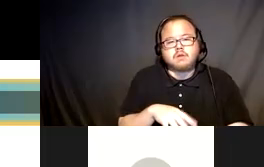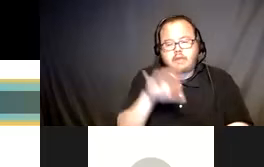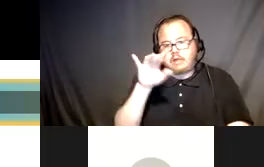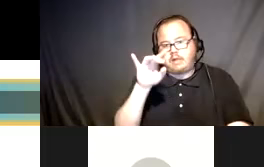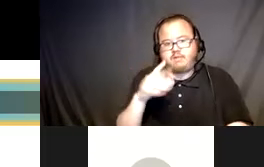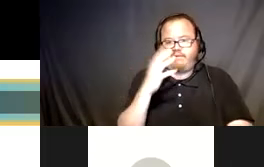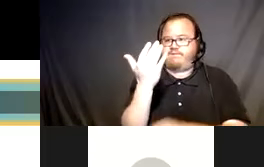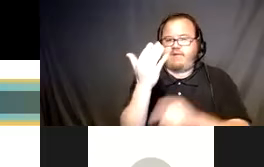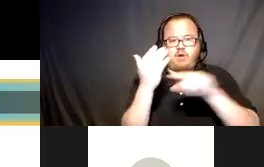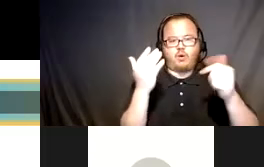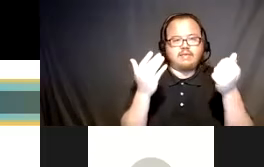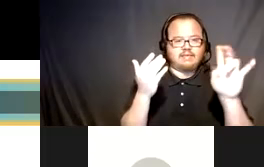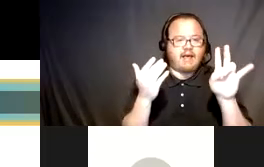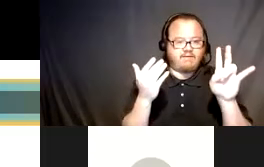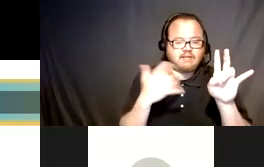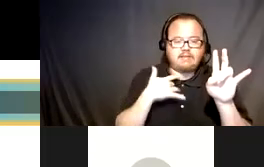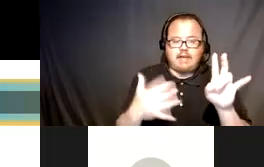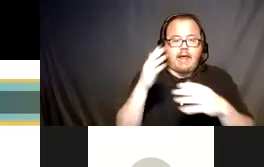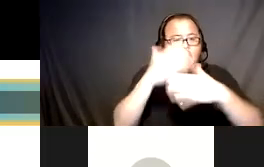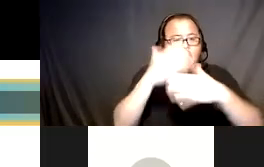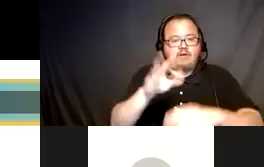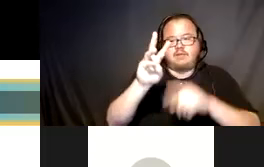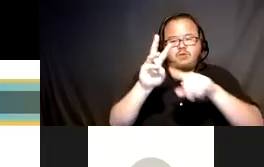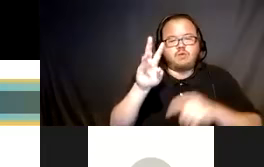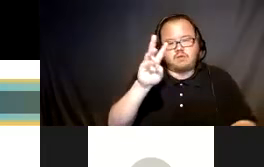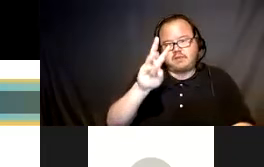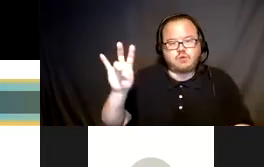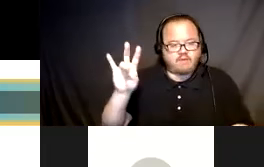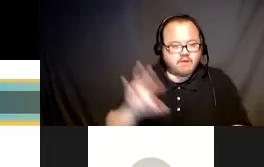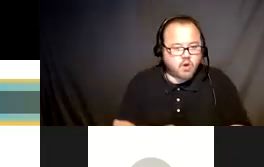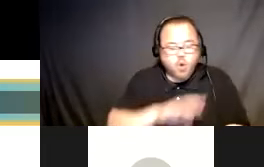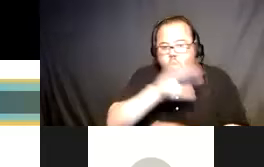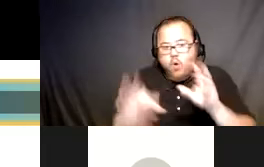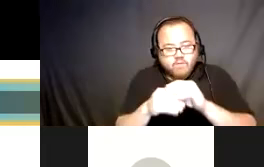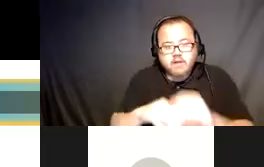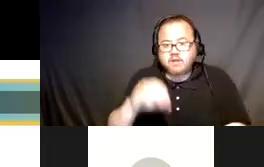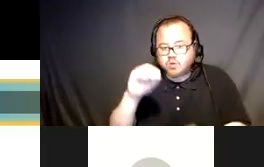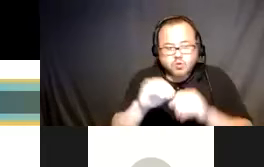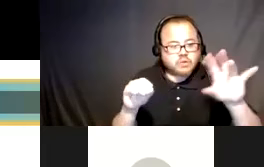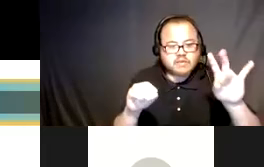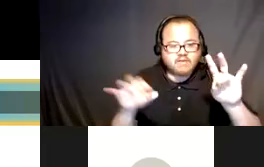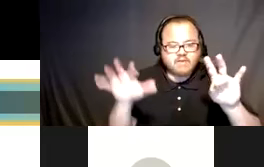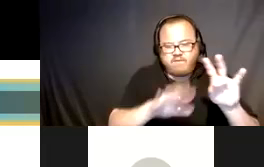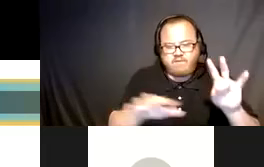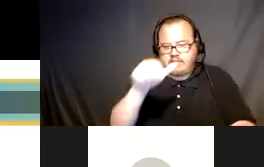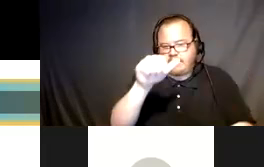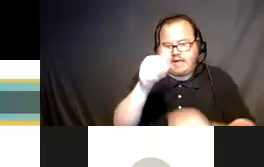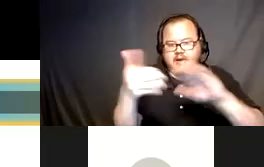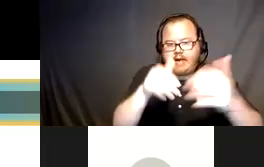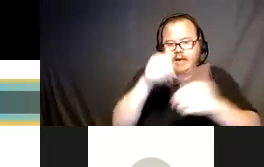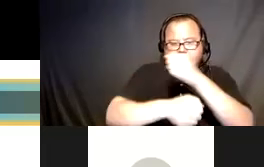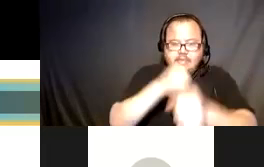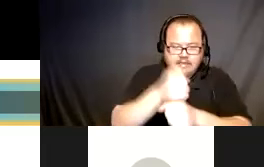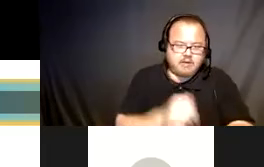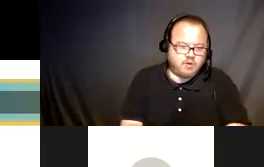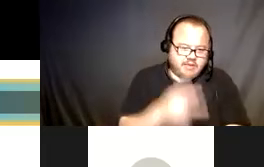15 to 17 is 6 to 7, with the overall 0 to 17 age range having about 10 deaths a year. So we